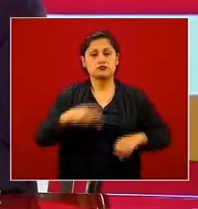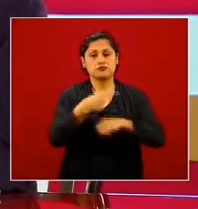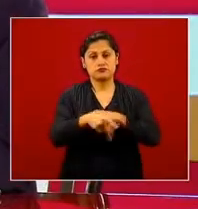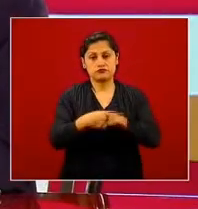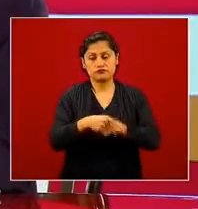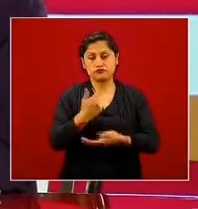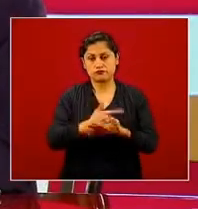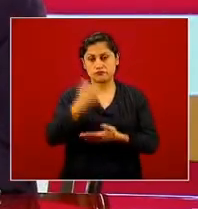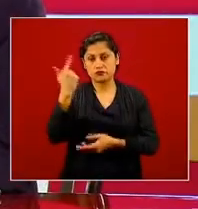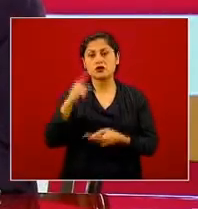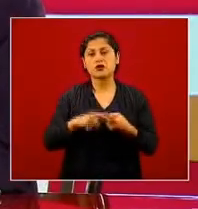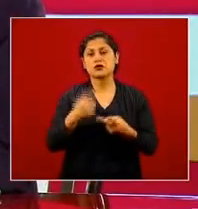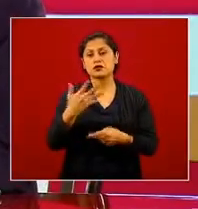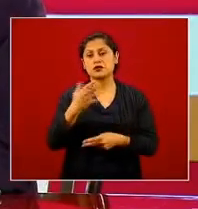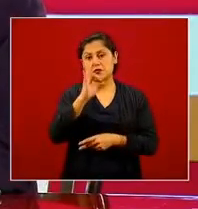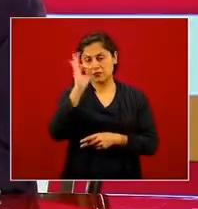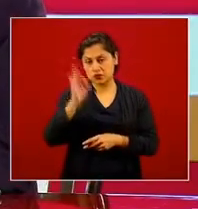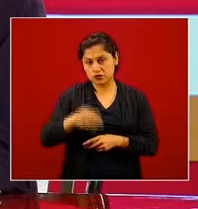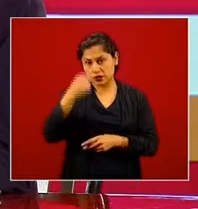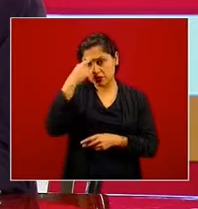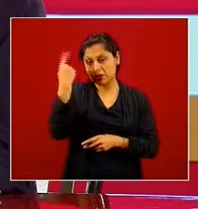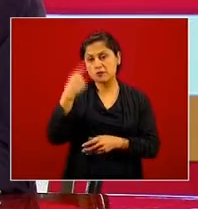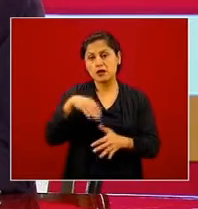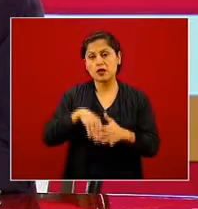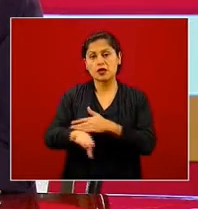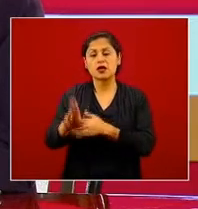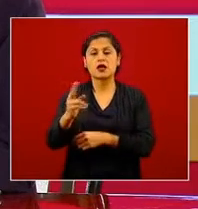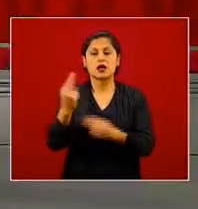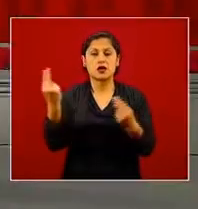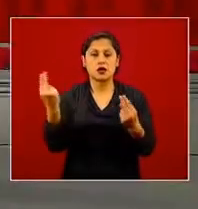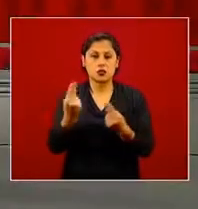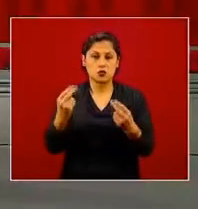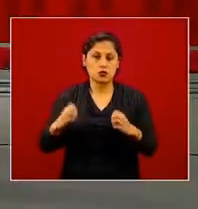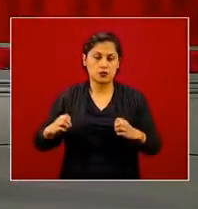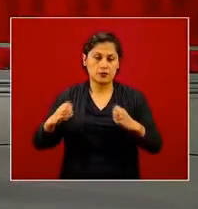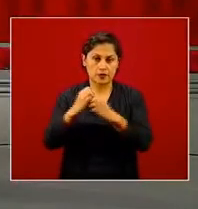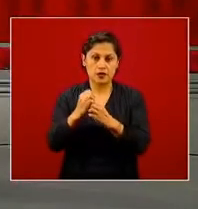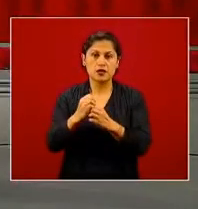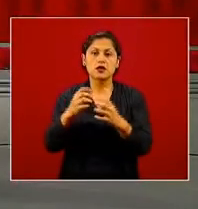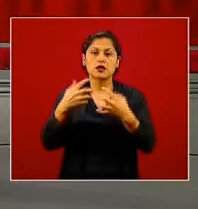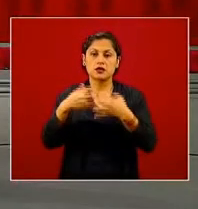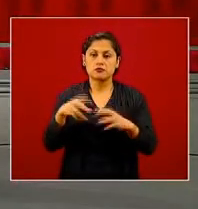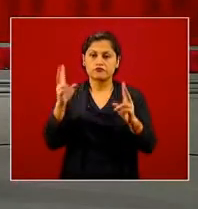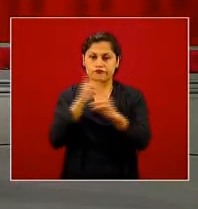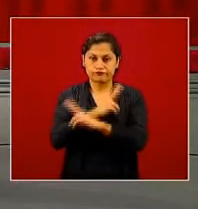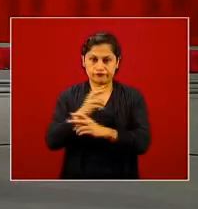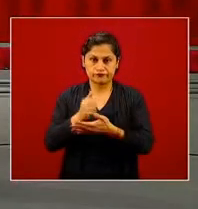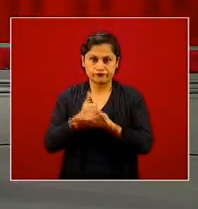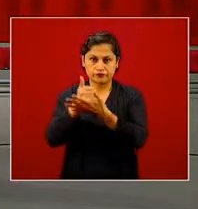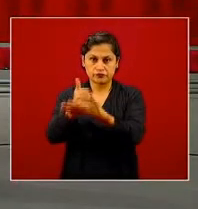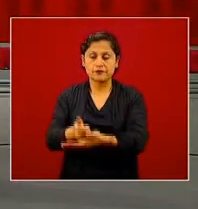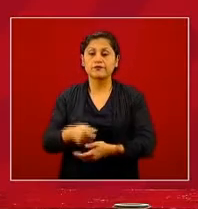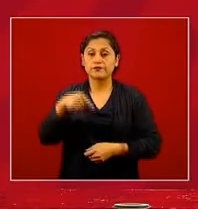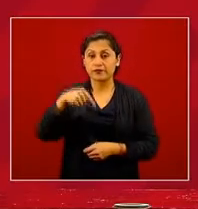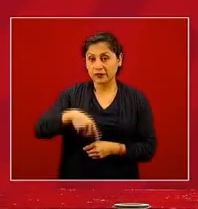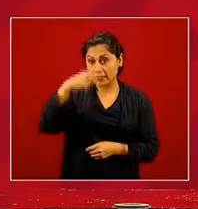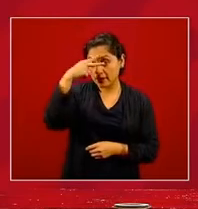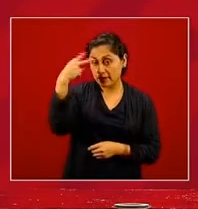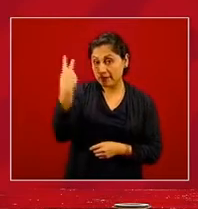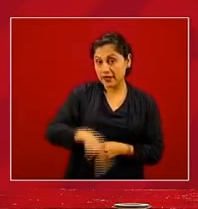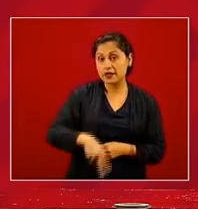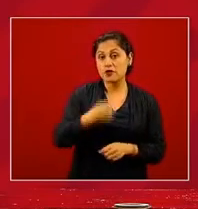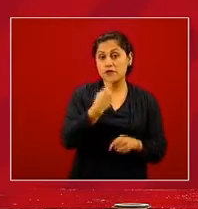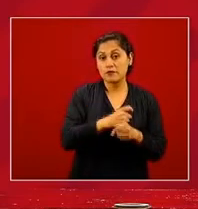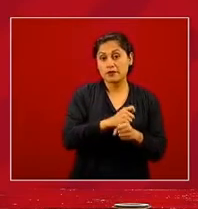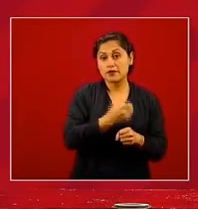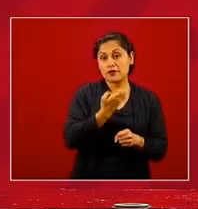critical in some people. 5% in terms of COVID for those who require ICU services. And